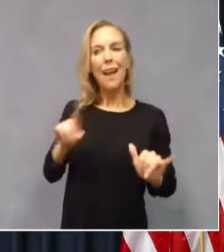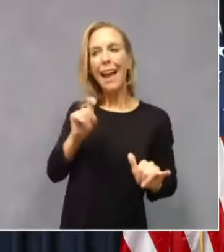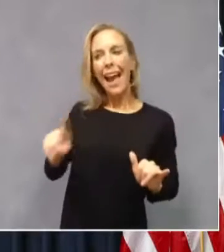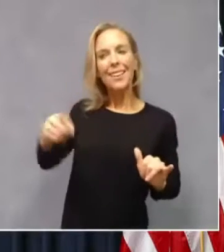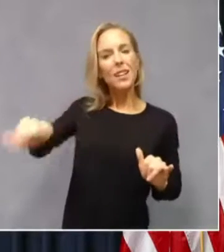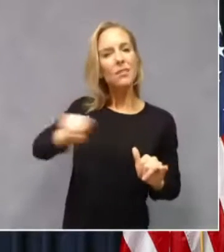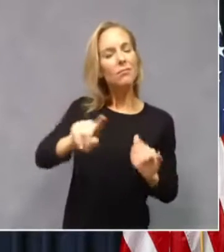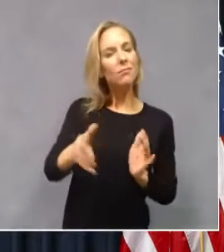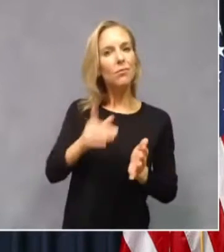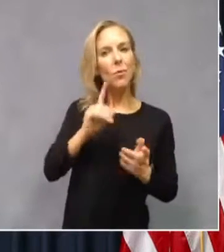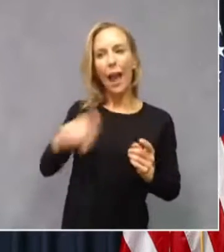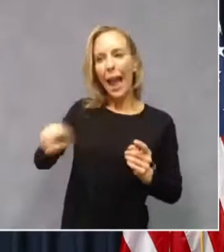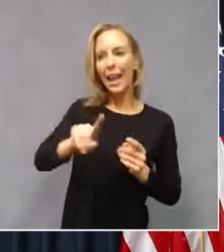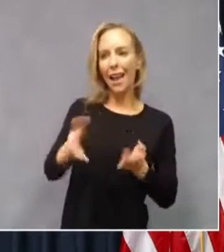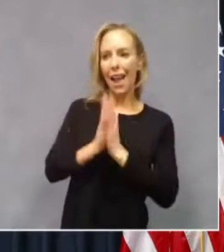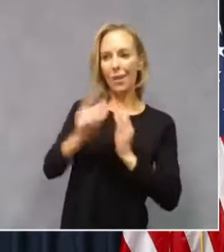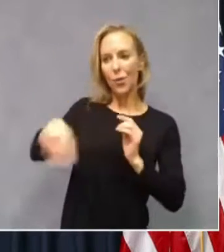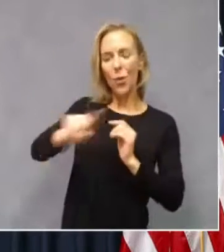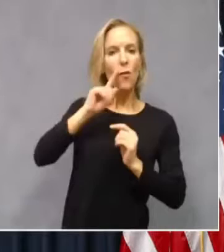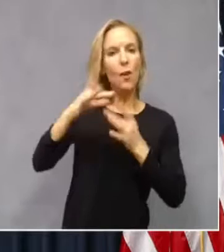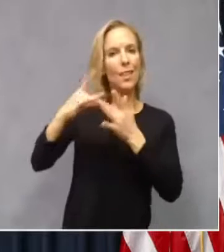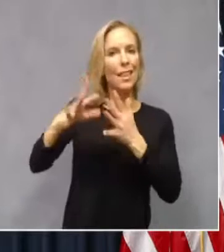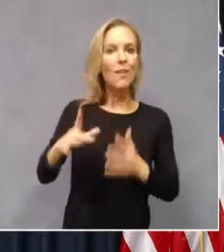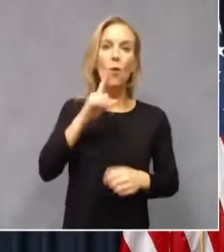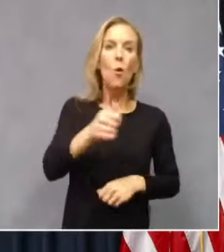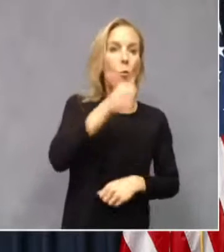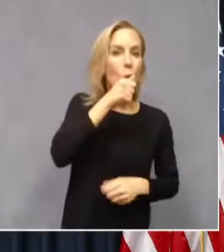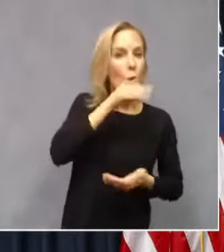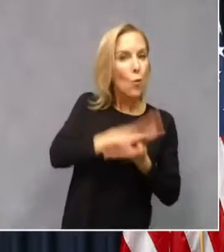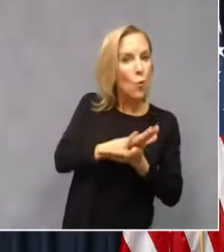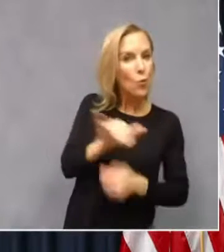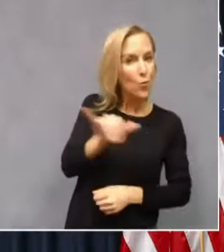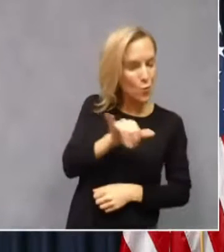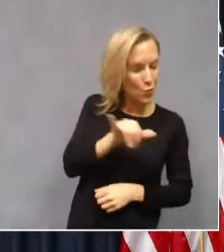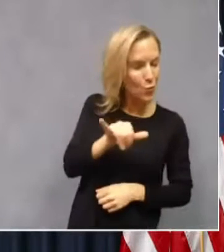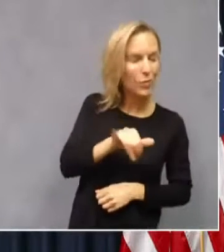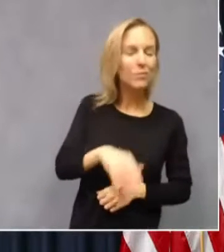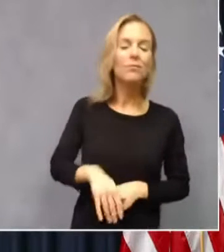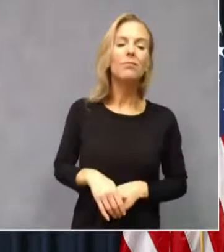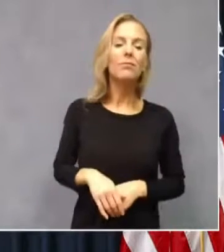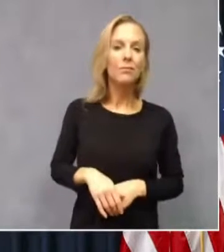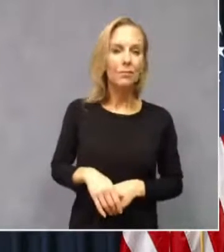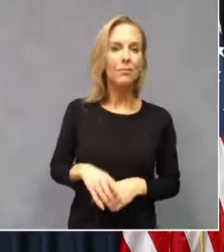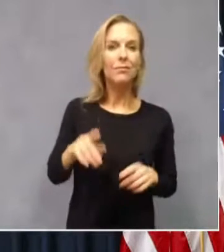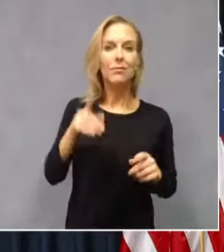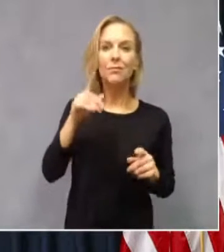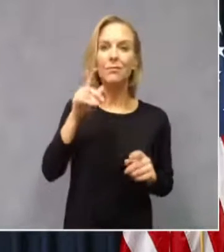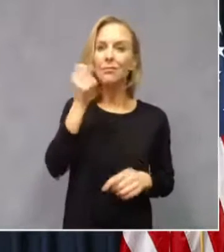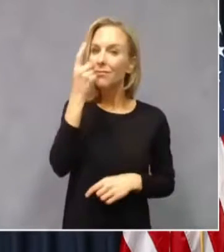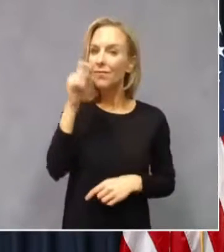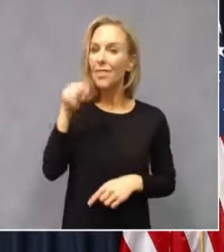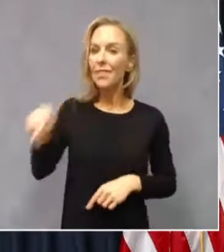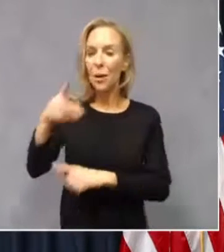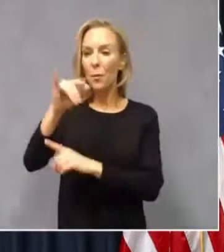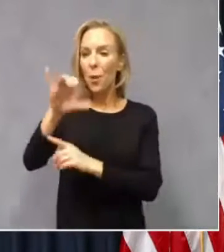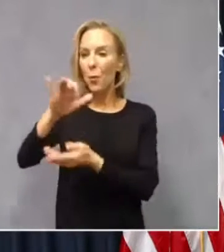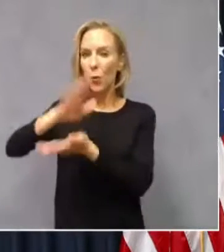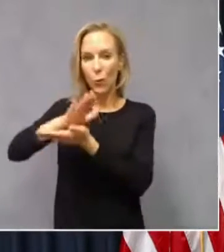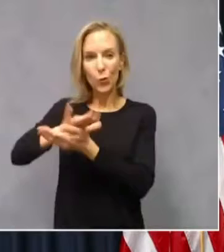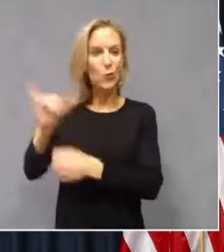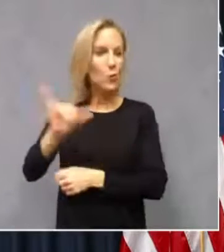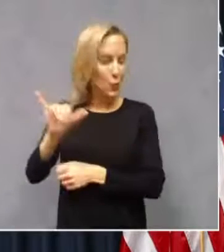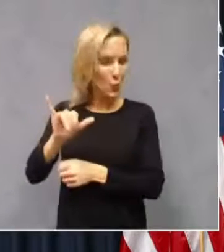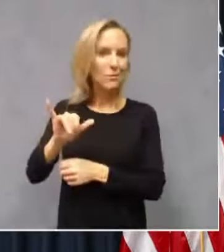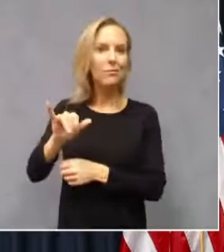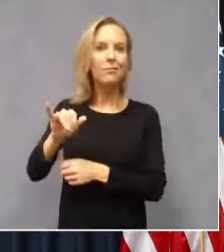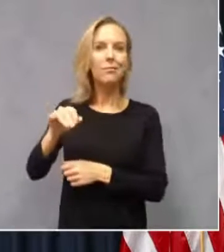And that's going to occur for private schools on the school level, and it's going to occur for public schools on the school and on the